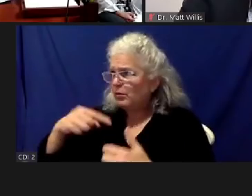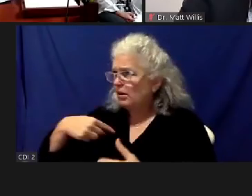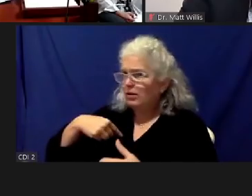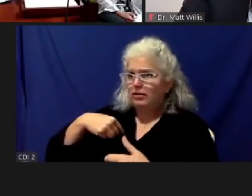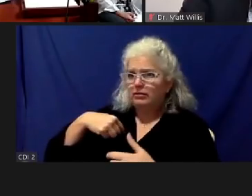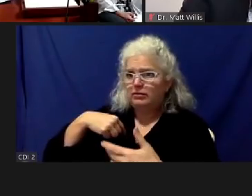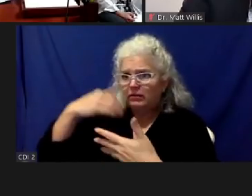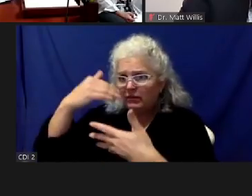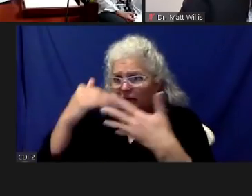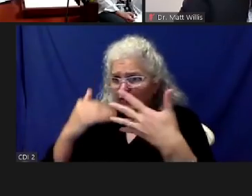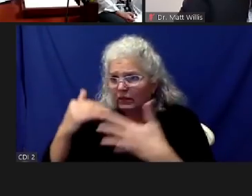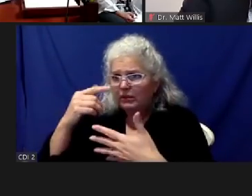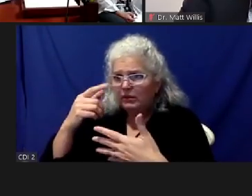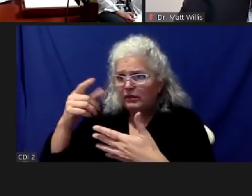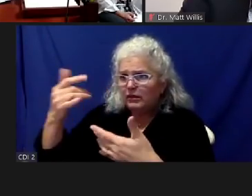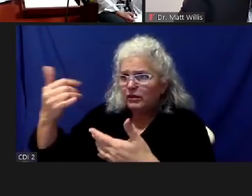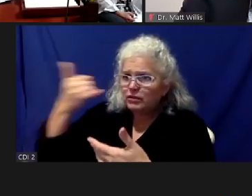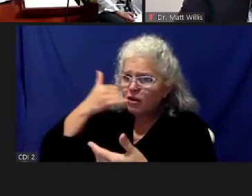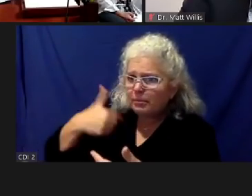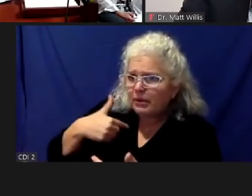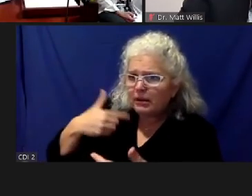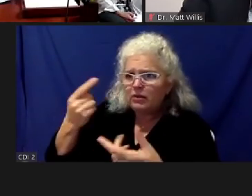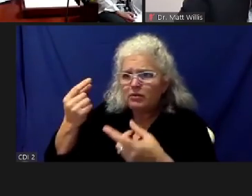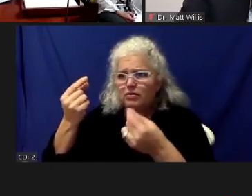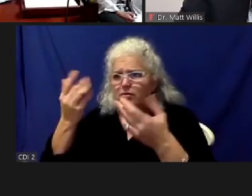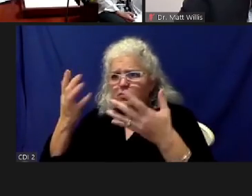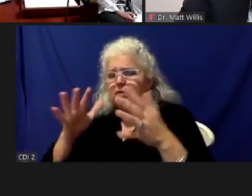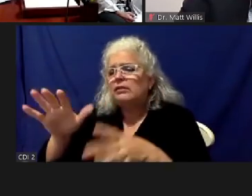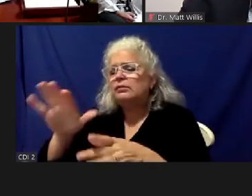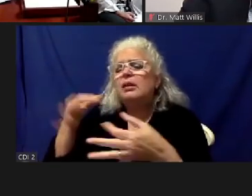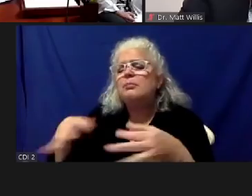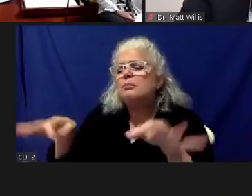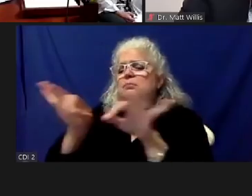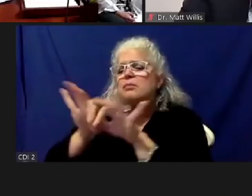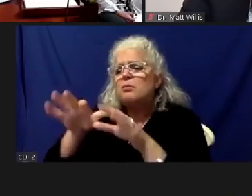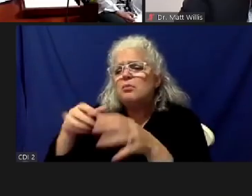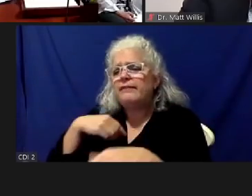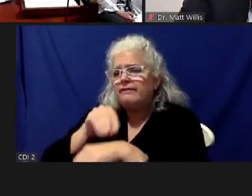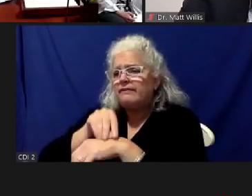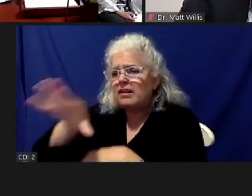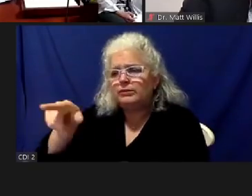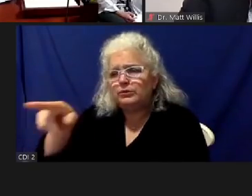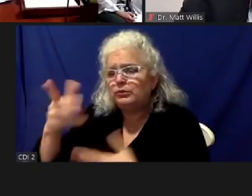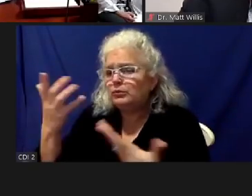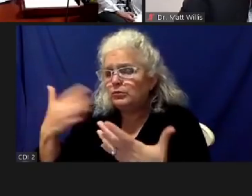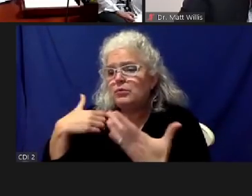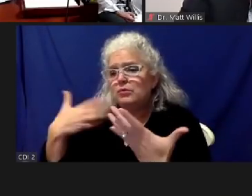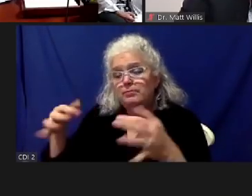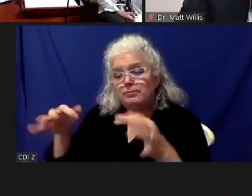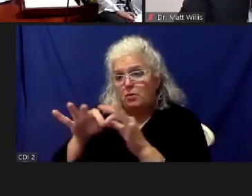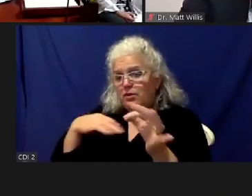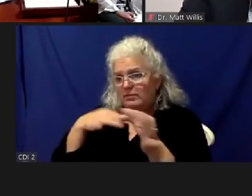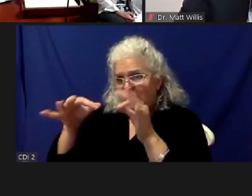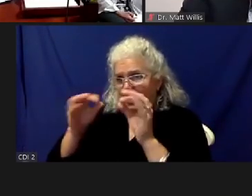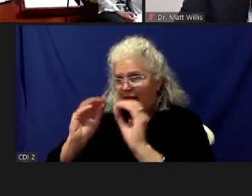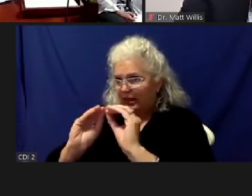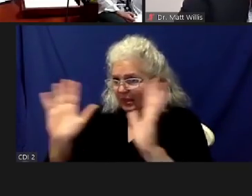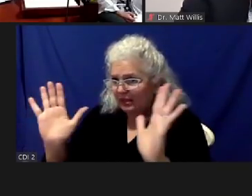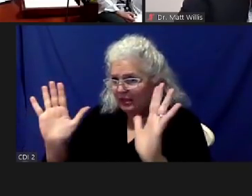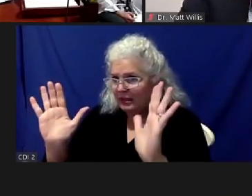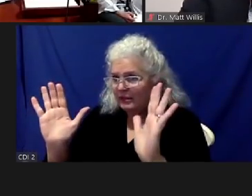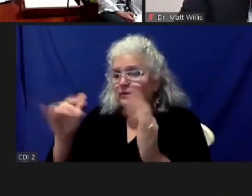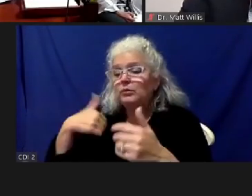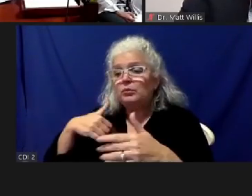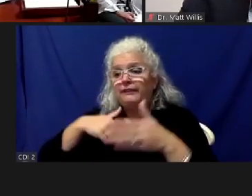clean that up as much as we possibly can, and just again kind of focus, age and I think some of the slides that we